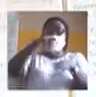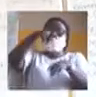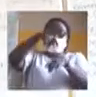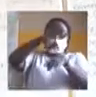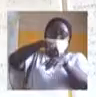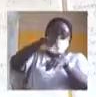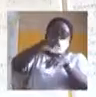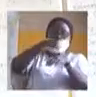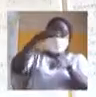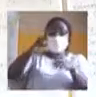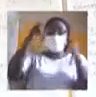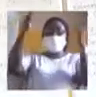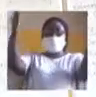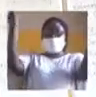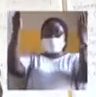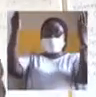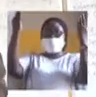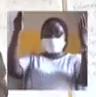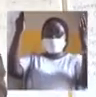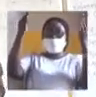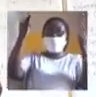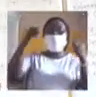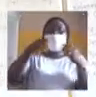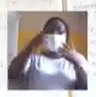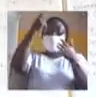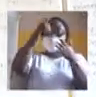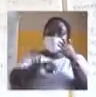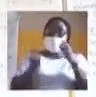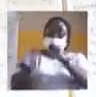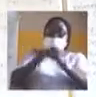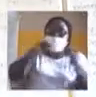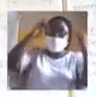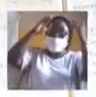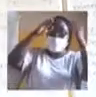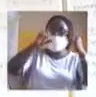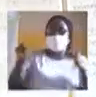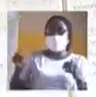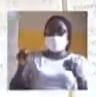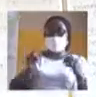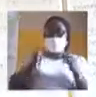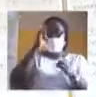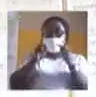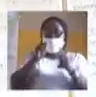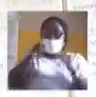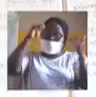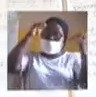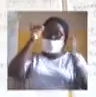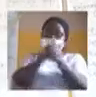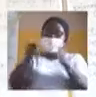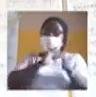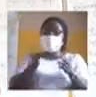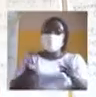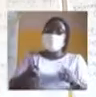changes expectation. If people expect that there will be high prices of commodities in the near